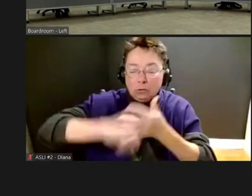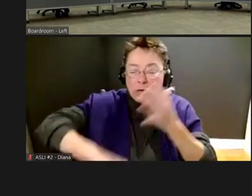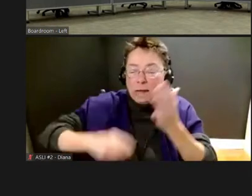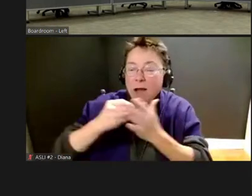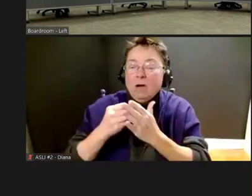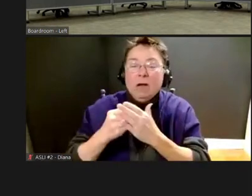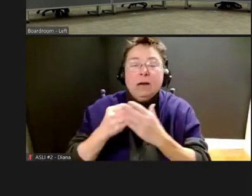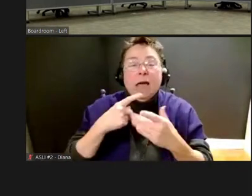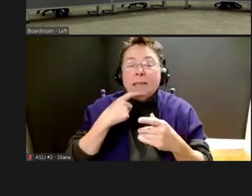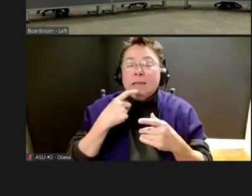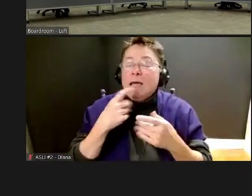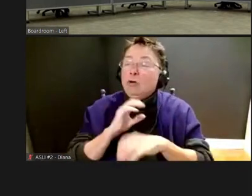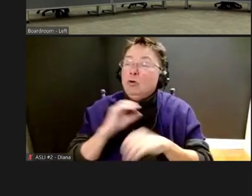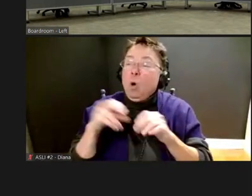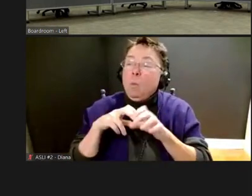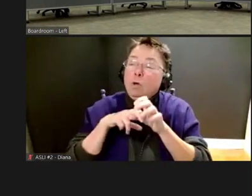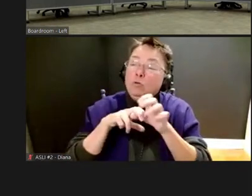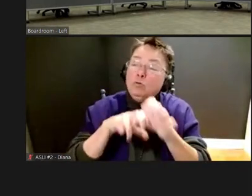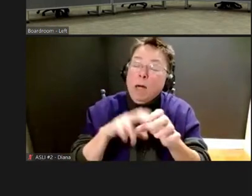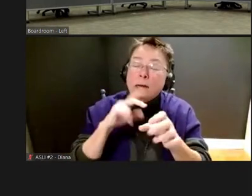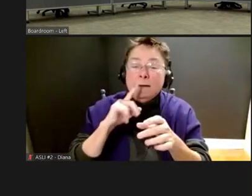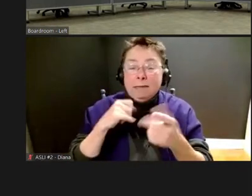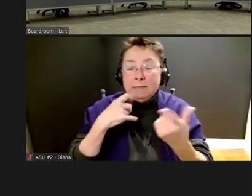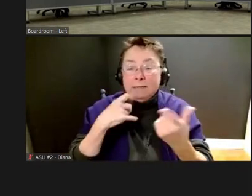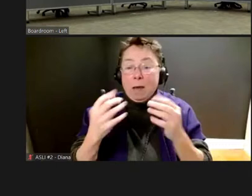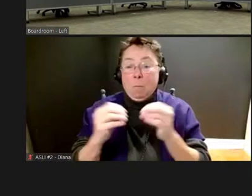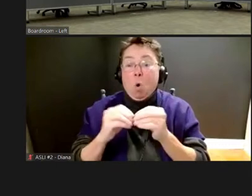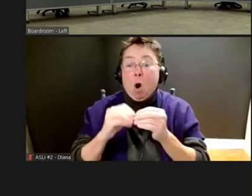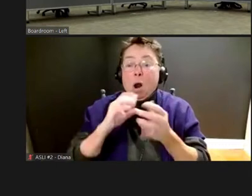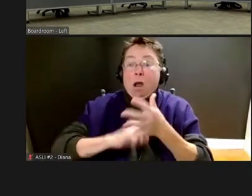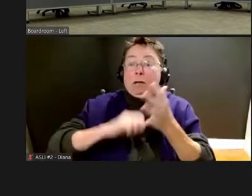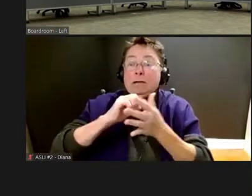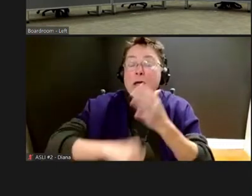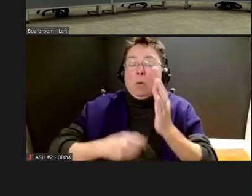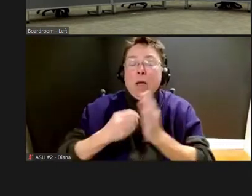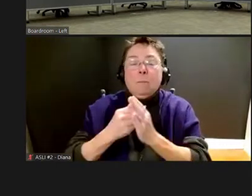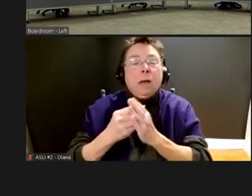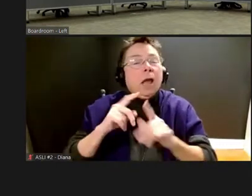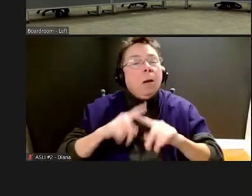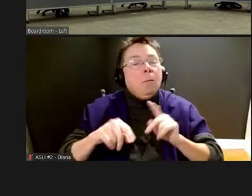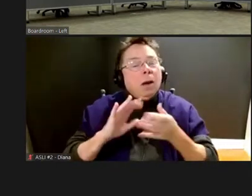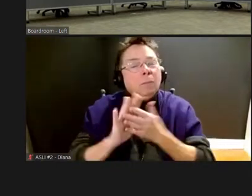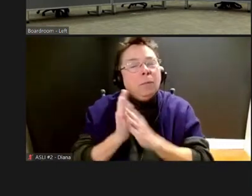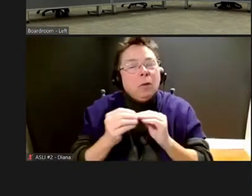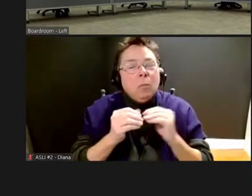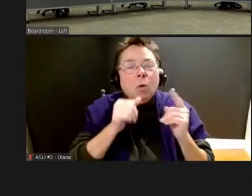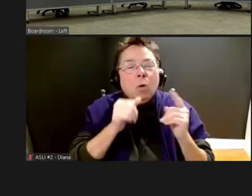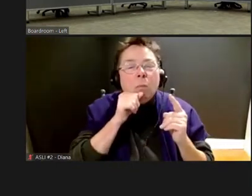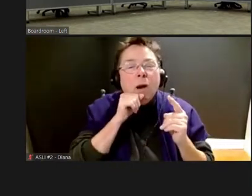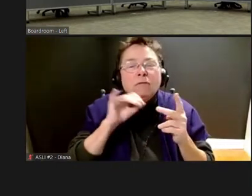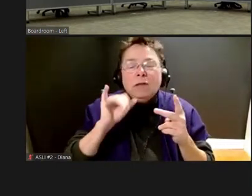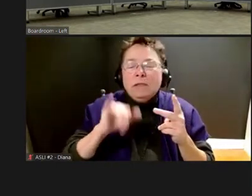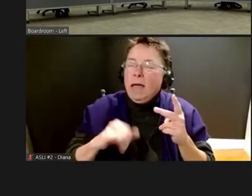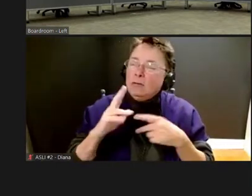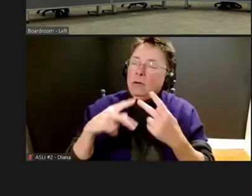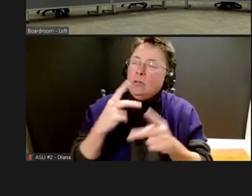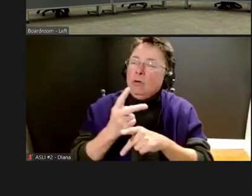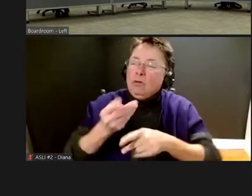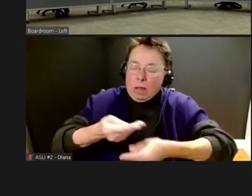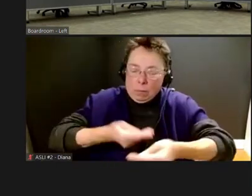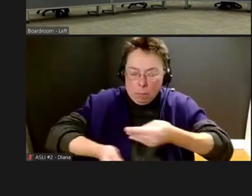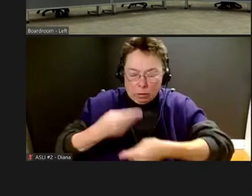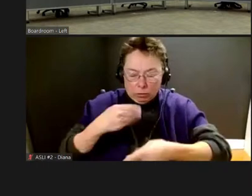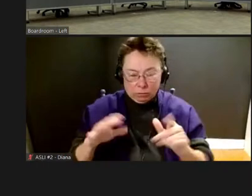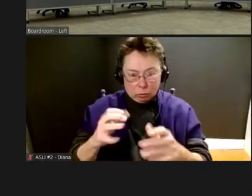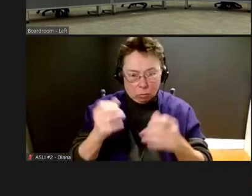nobody is riding it, and thereby justify further defunding it. In addition to privatization, this is what these kinds of budgets have done to many of